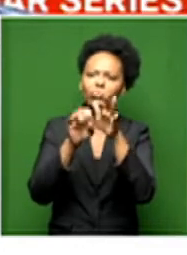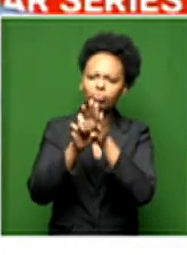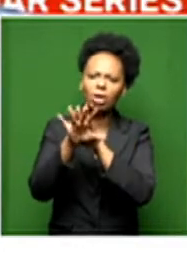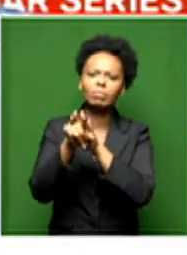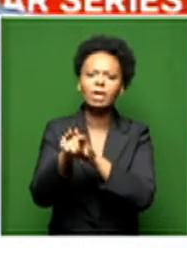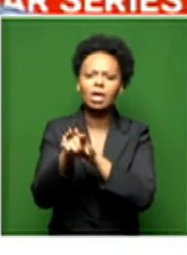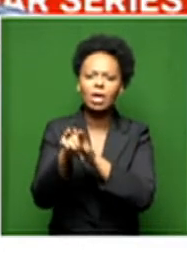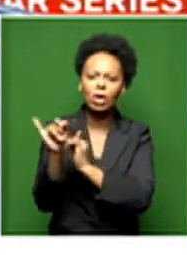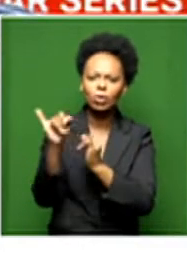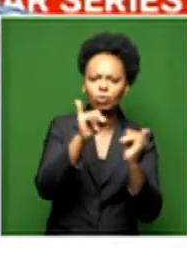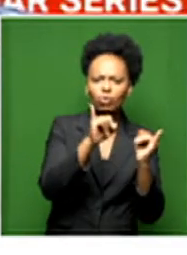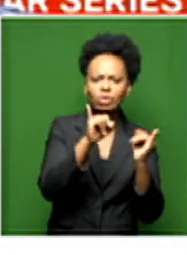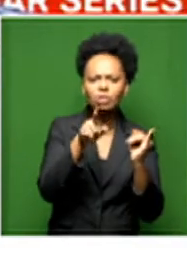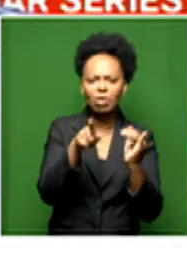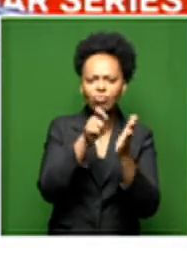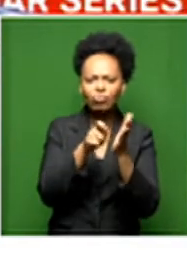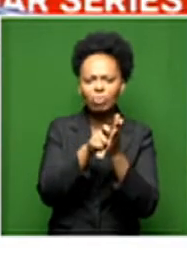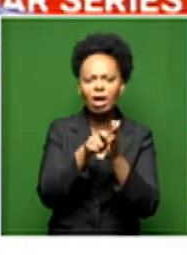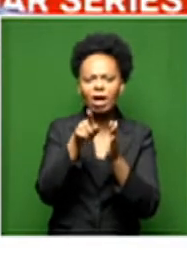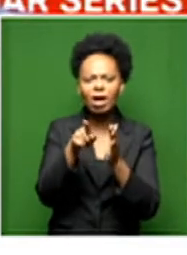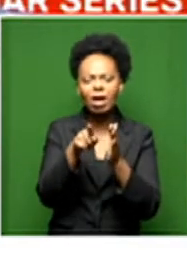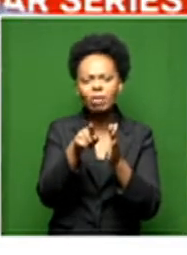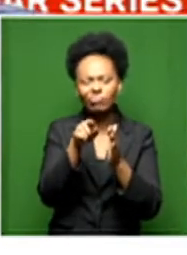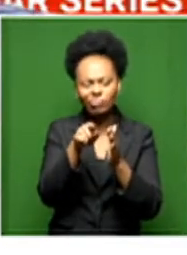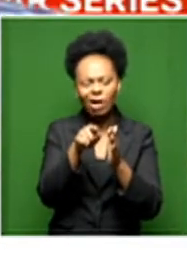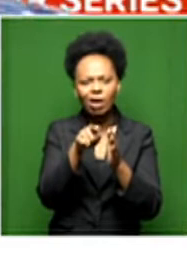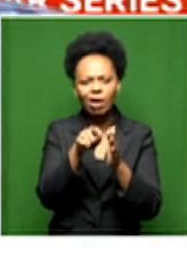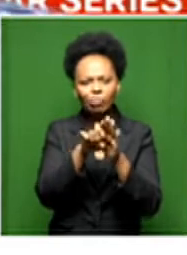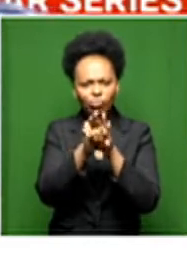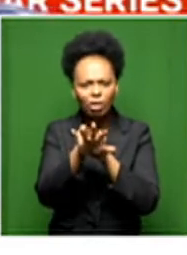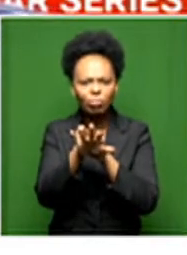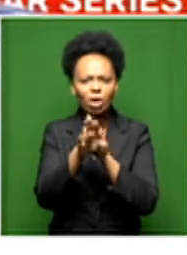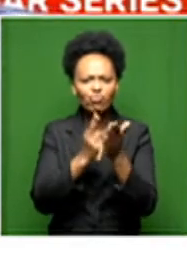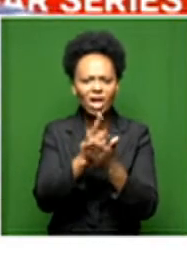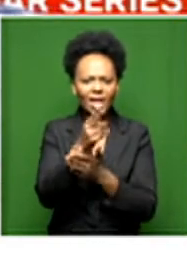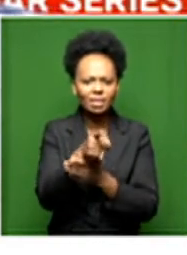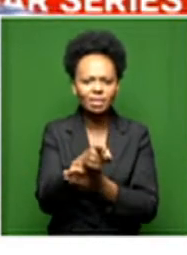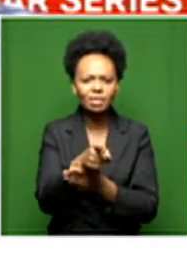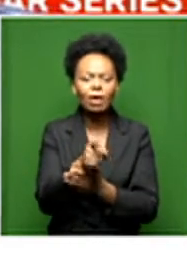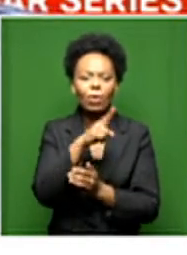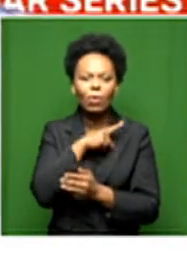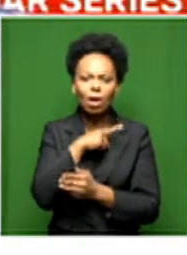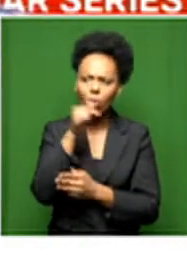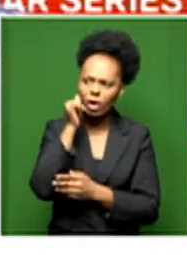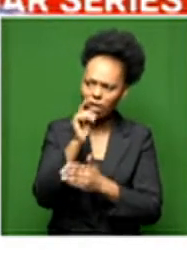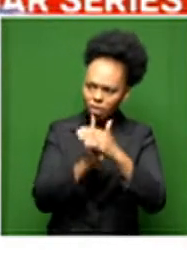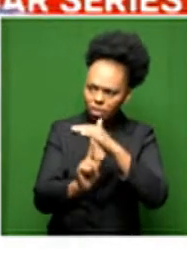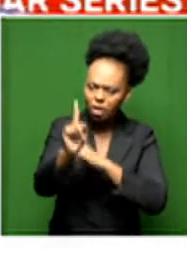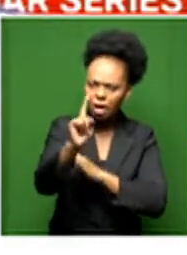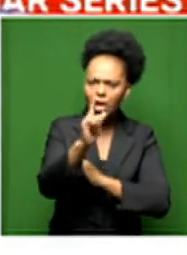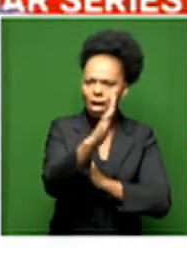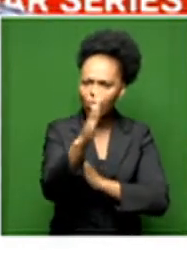public lending right, so that when you go to a library and you loan a book, there is something that goes to the